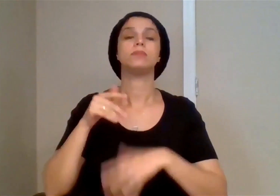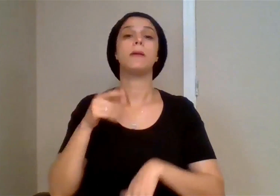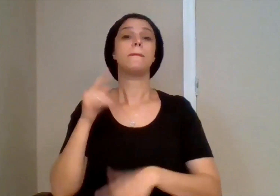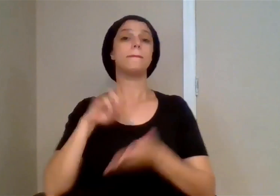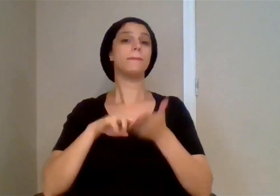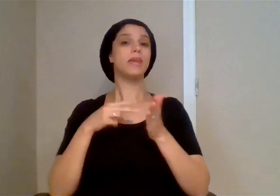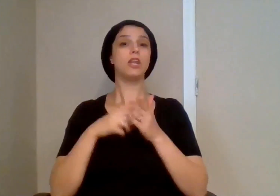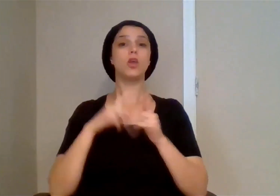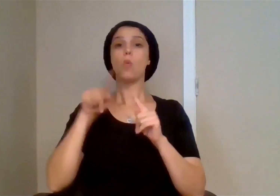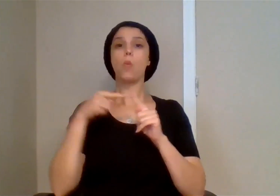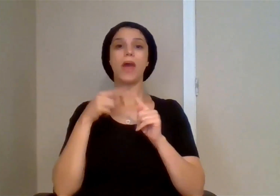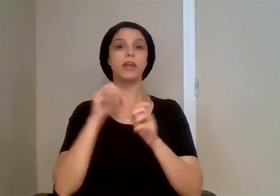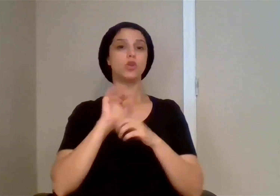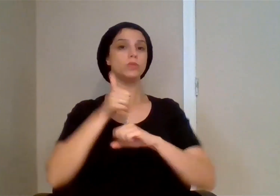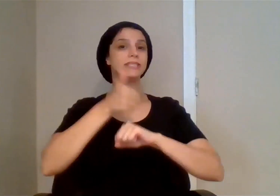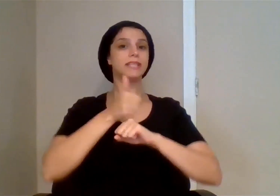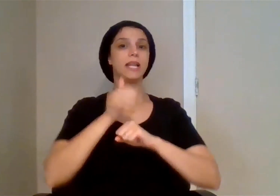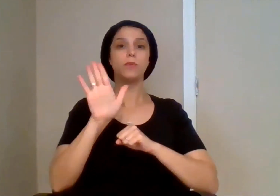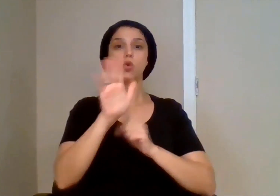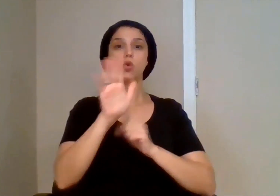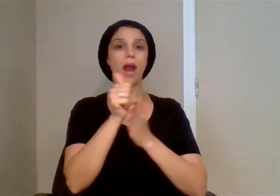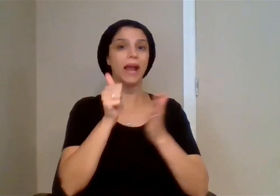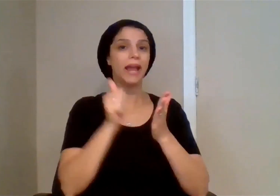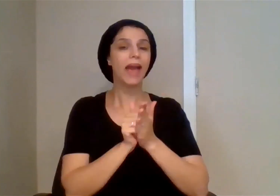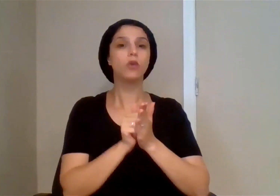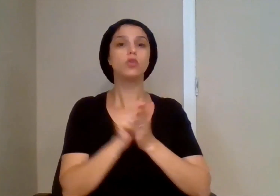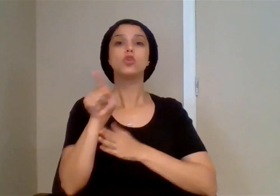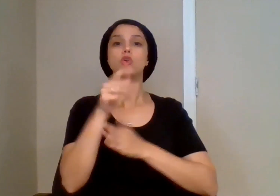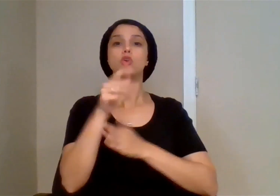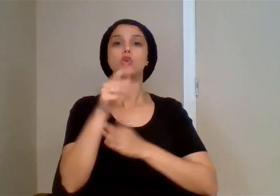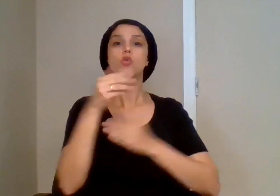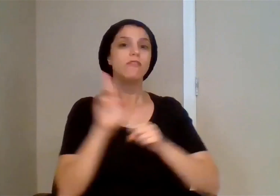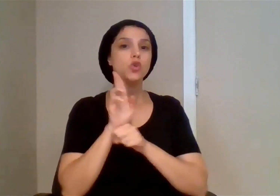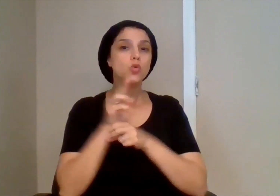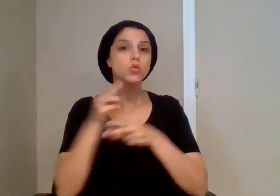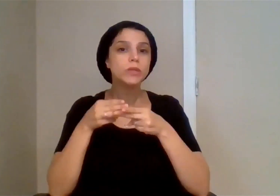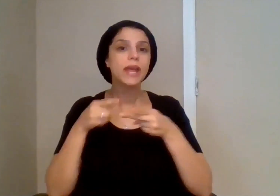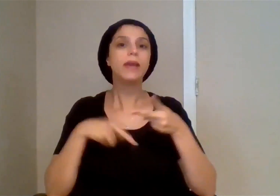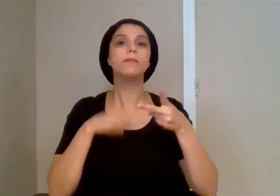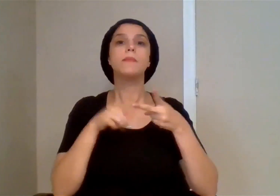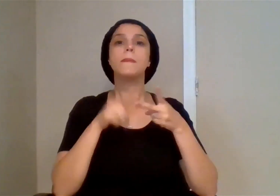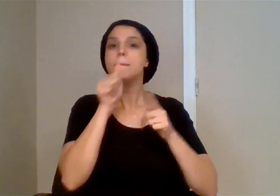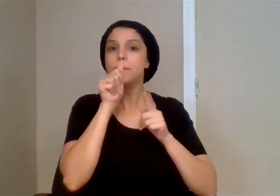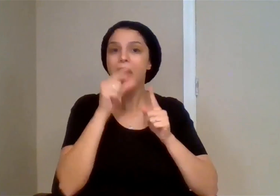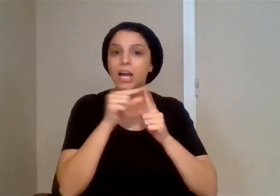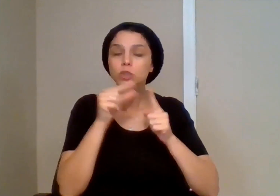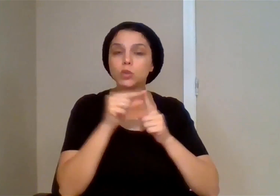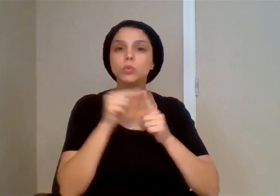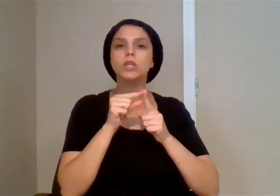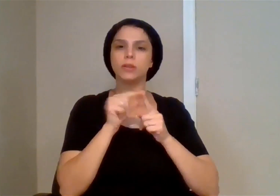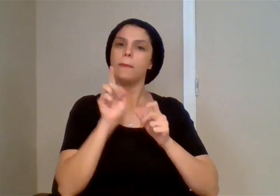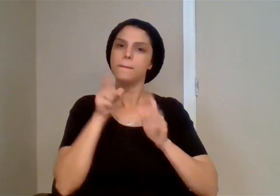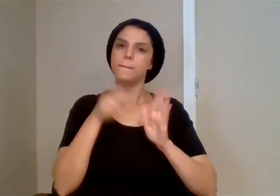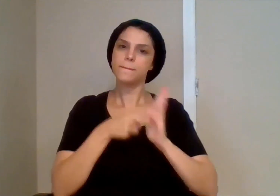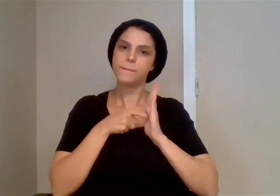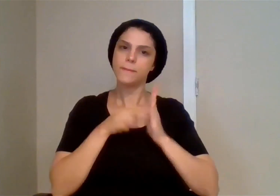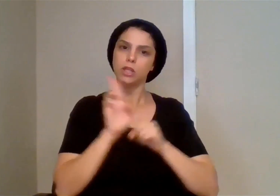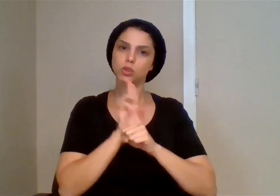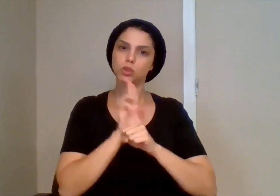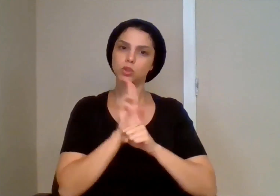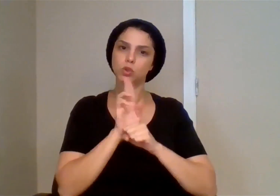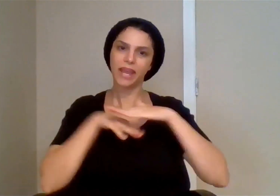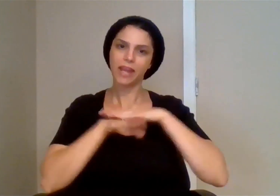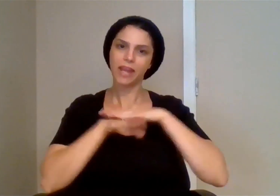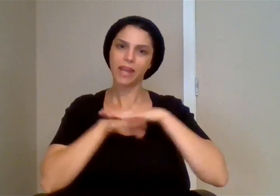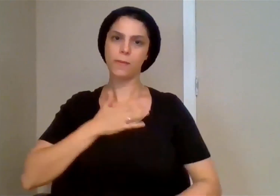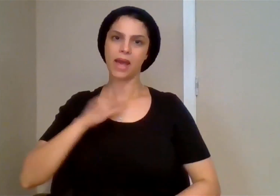You have to choose your username. You have to choose the password that you want to use to log into that application. And once you've